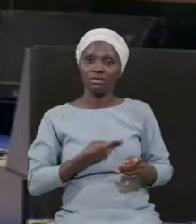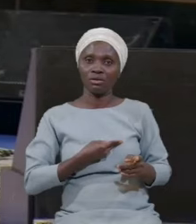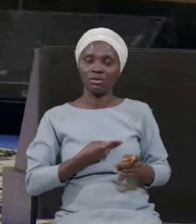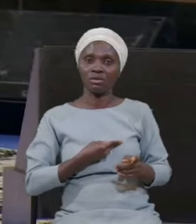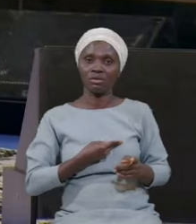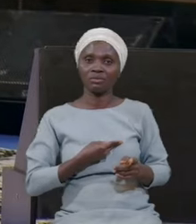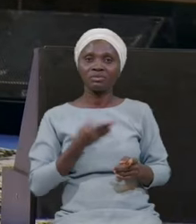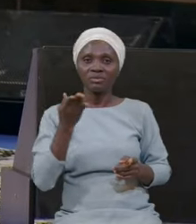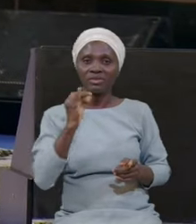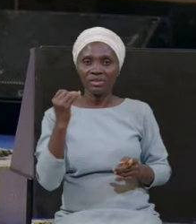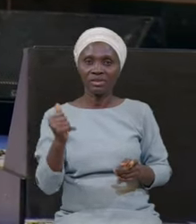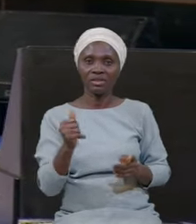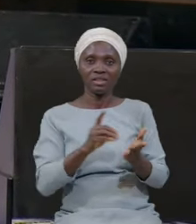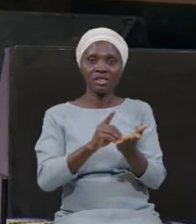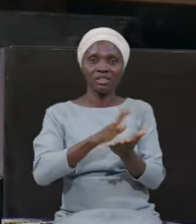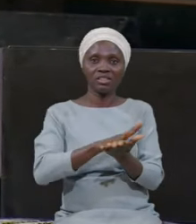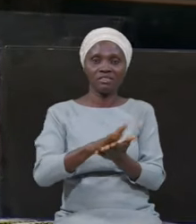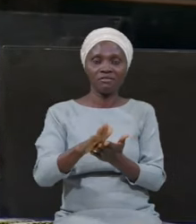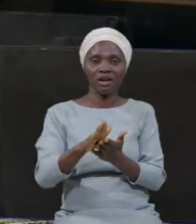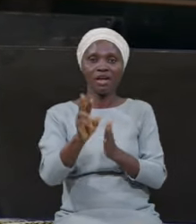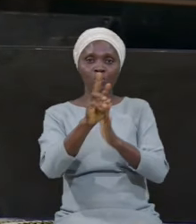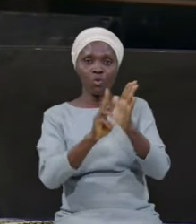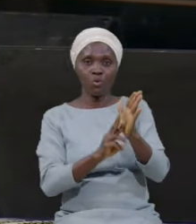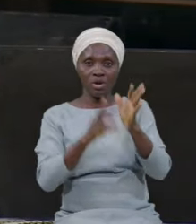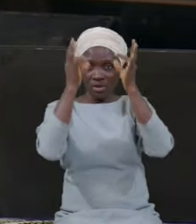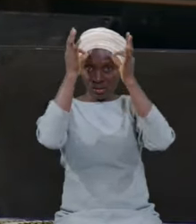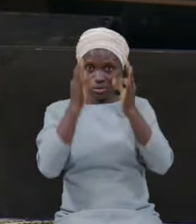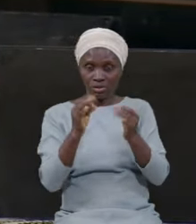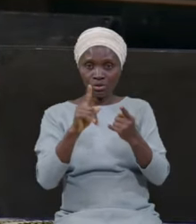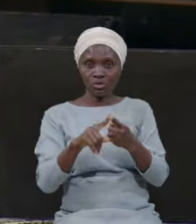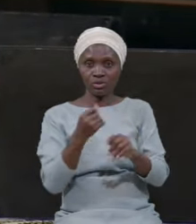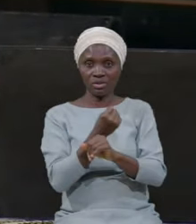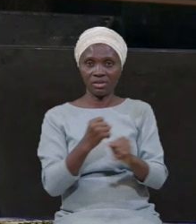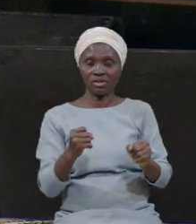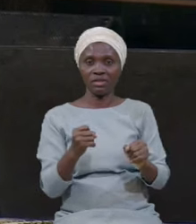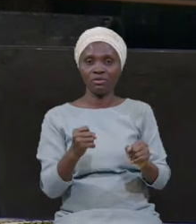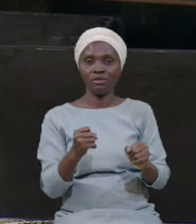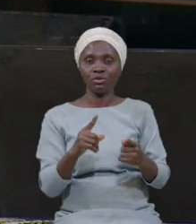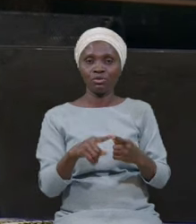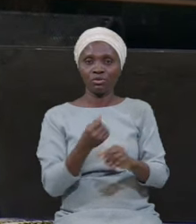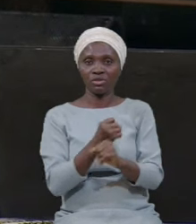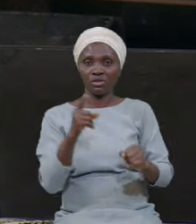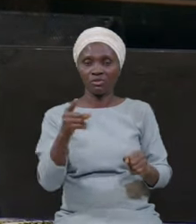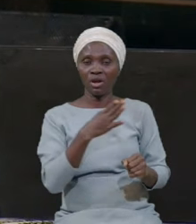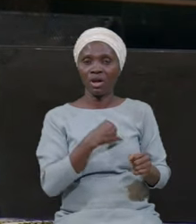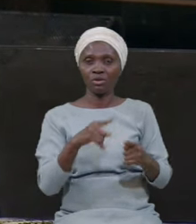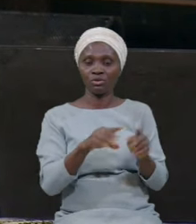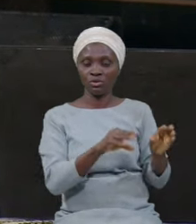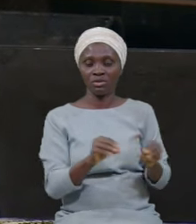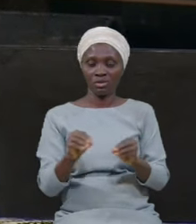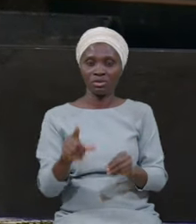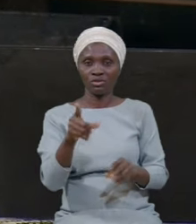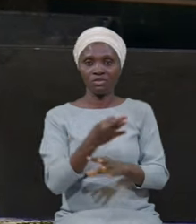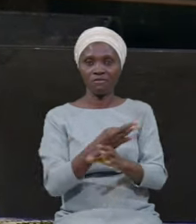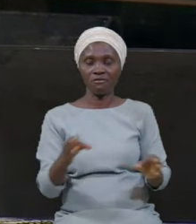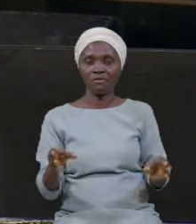to save you, to rescue you, to deliver you, to set you free at any area you are bound